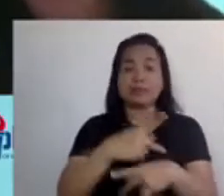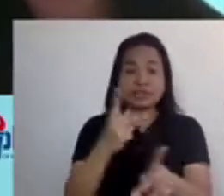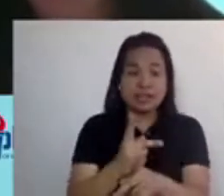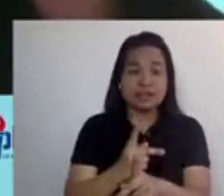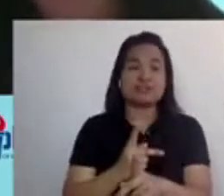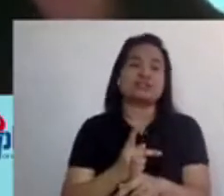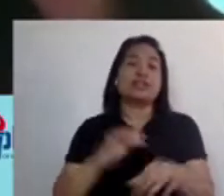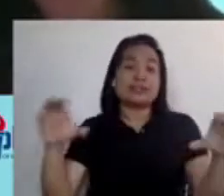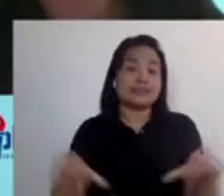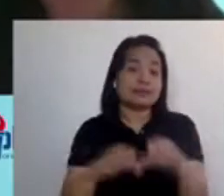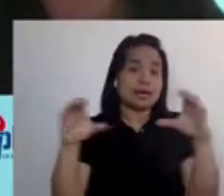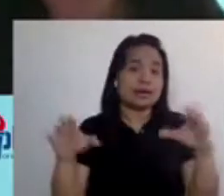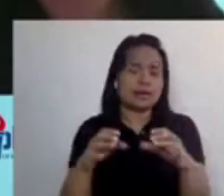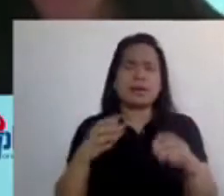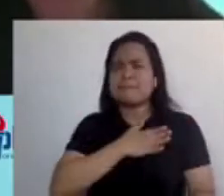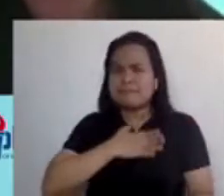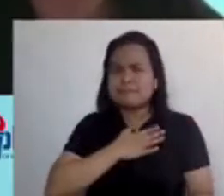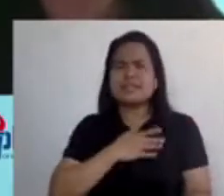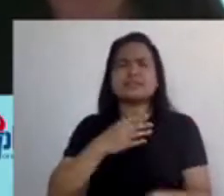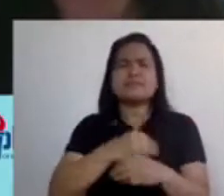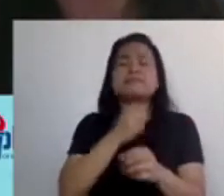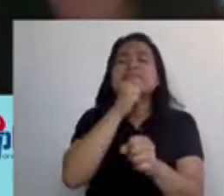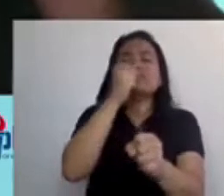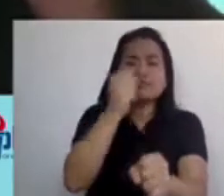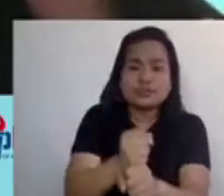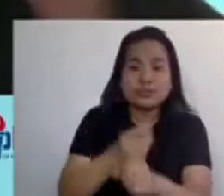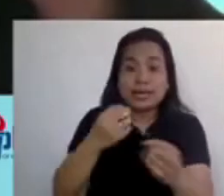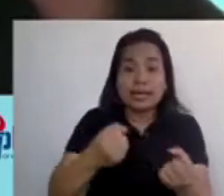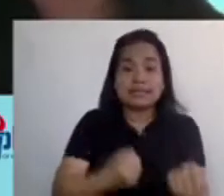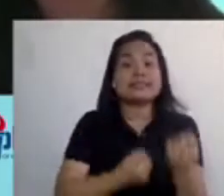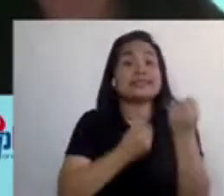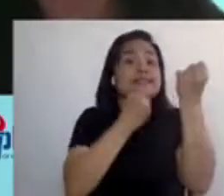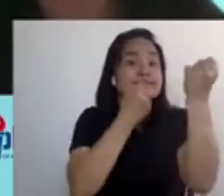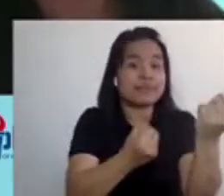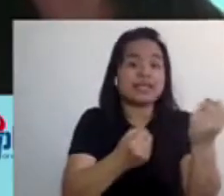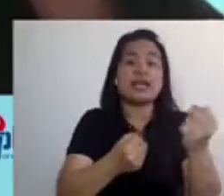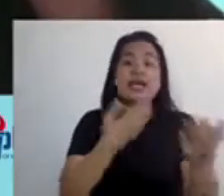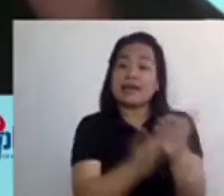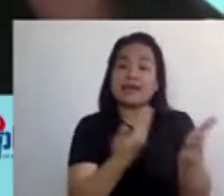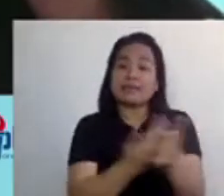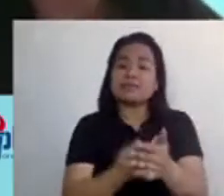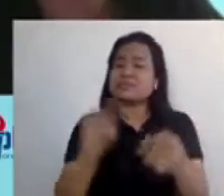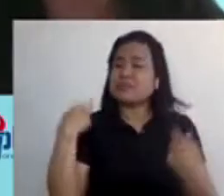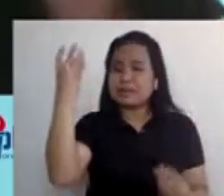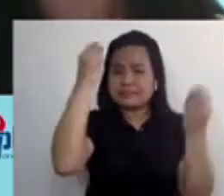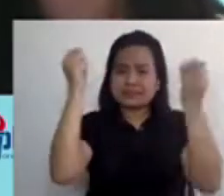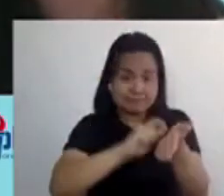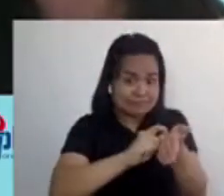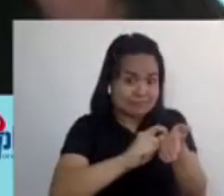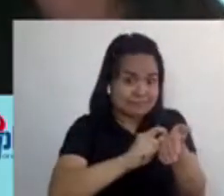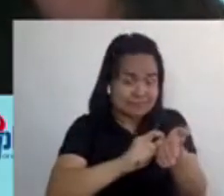provided materials or MOVs have proper annotation, specifically your contribution to the video or audio